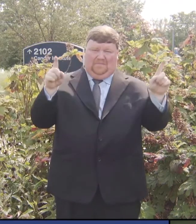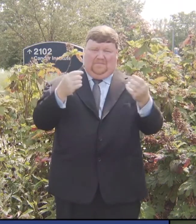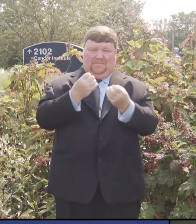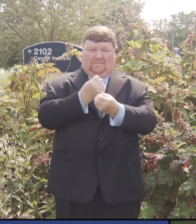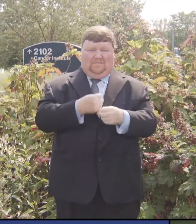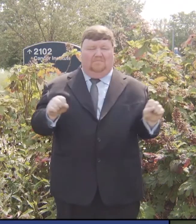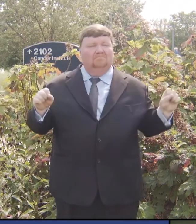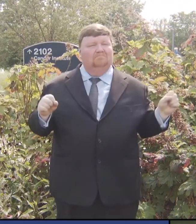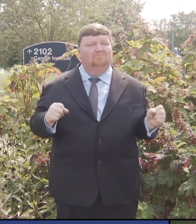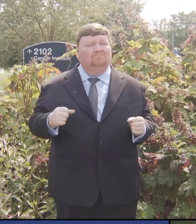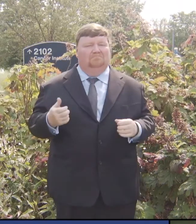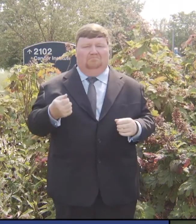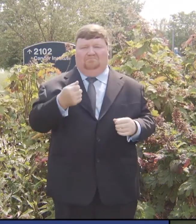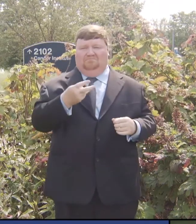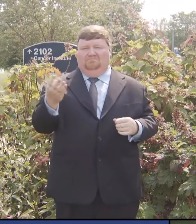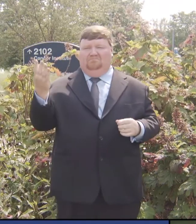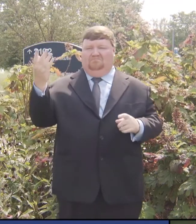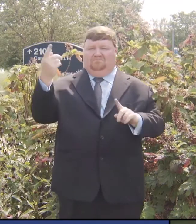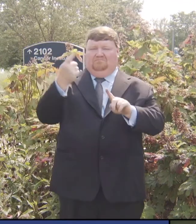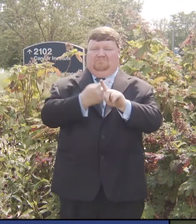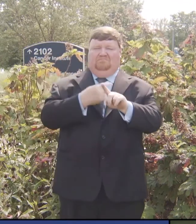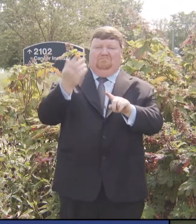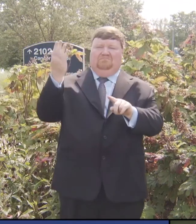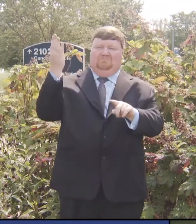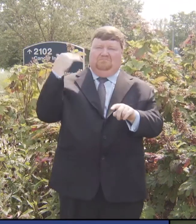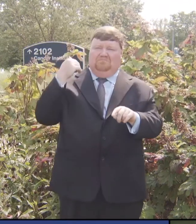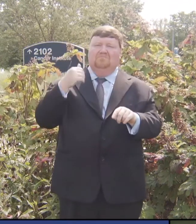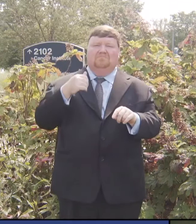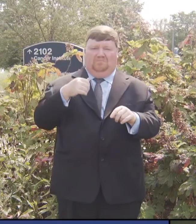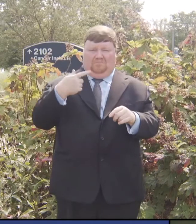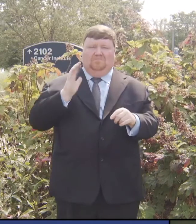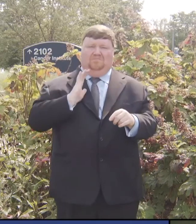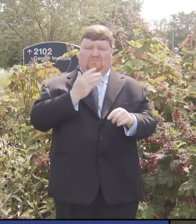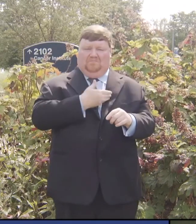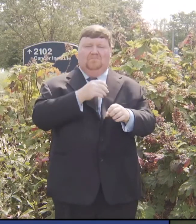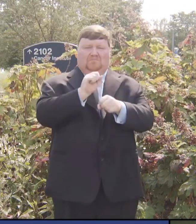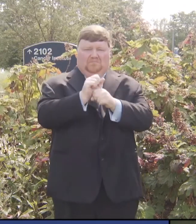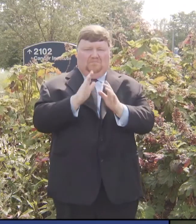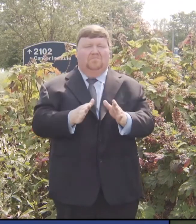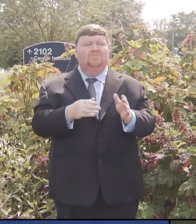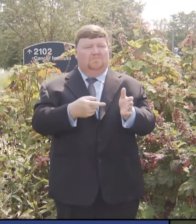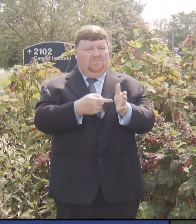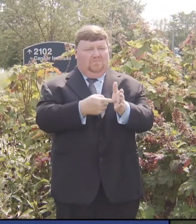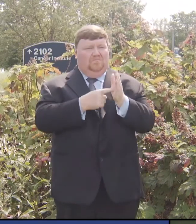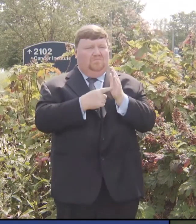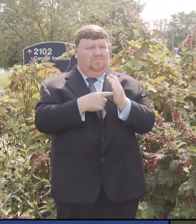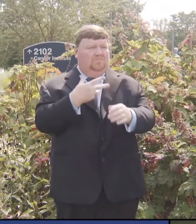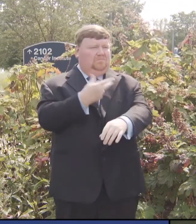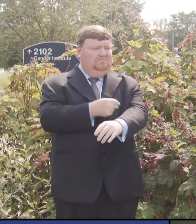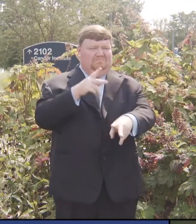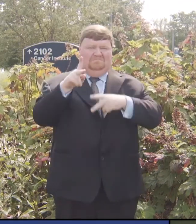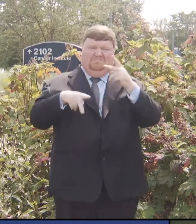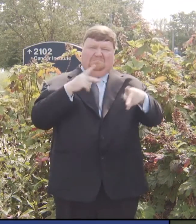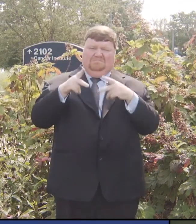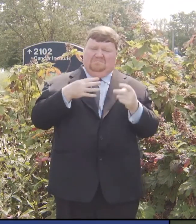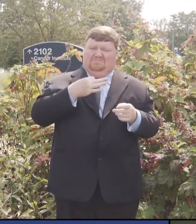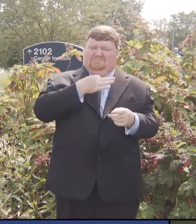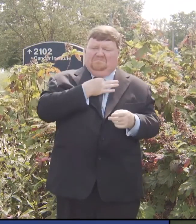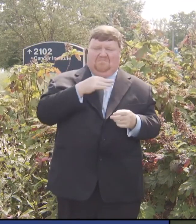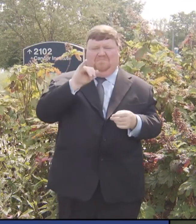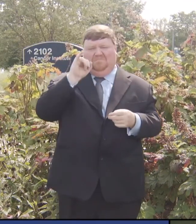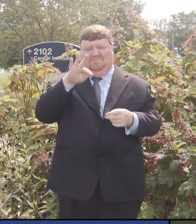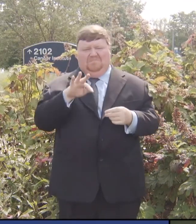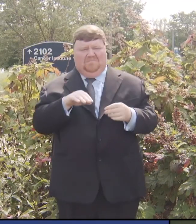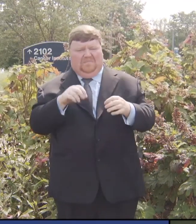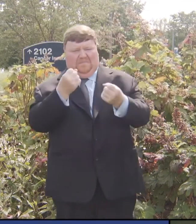months ago, when Penn Medicine asked for a vaccine requirement for our employees, we faced questions around the